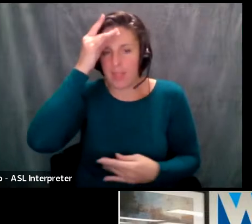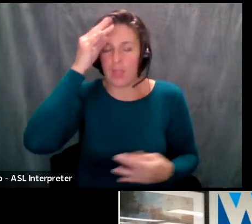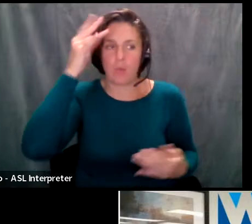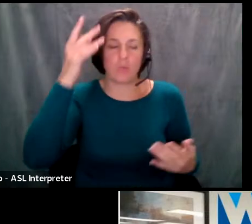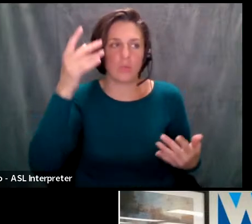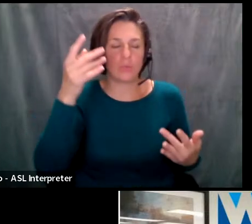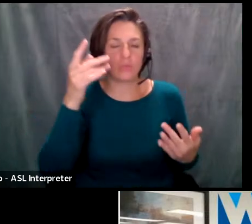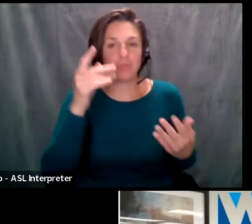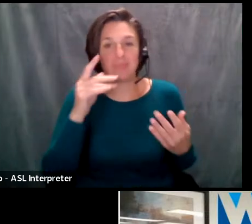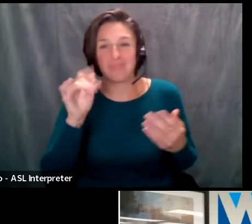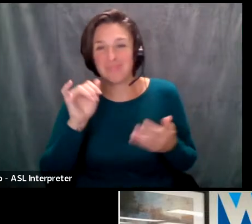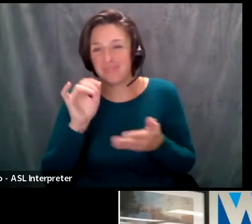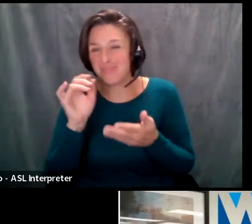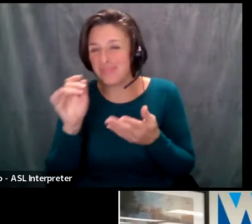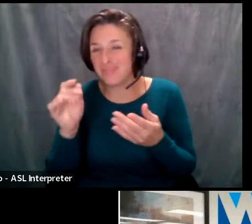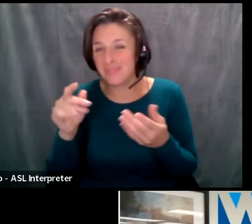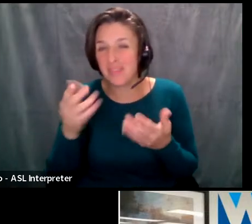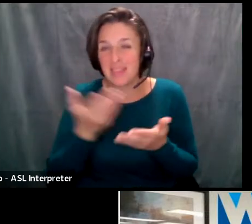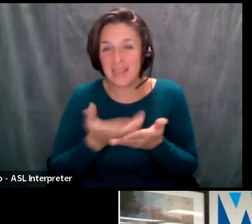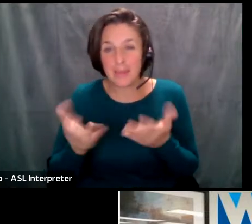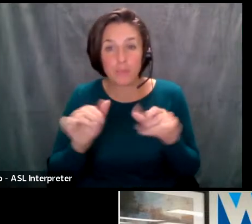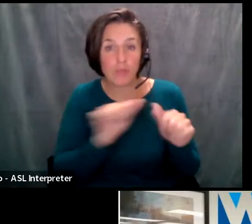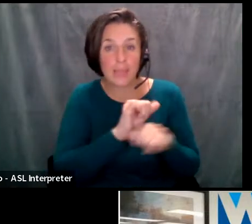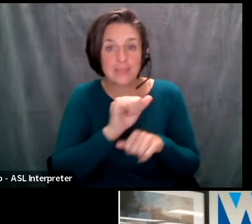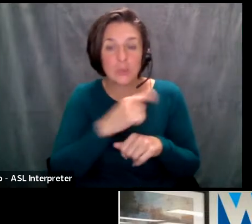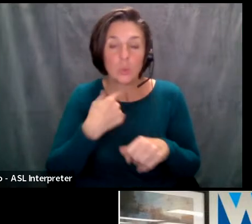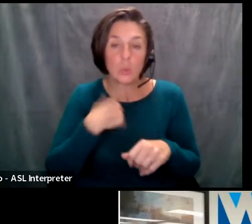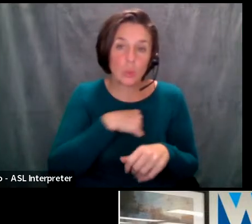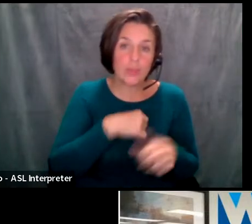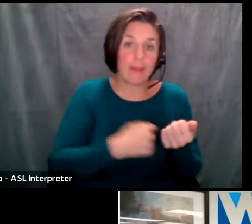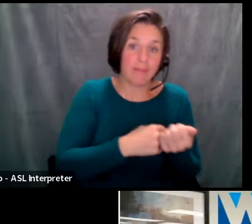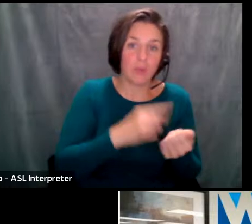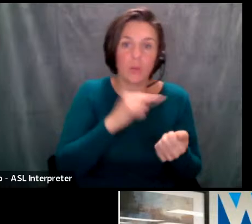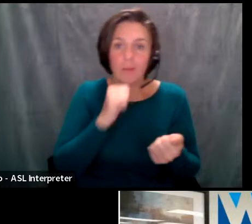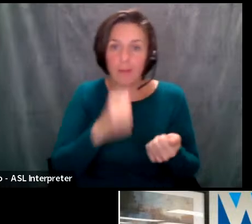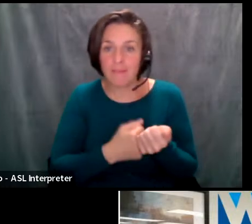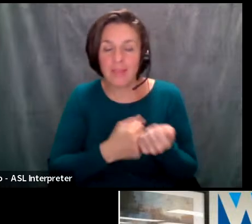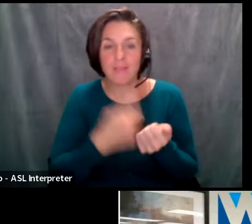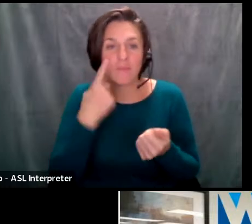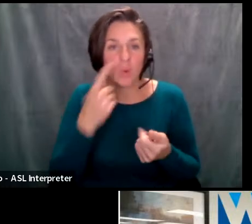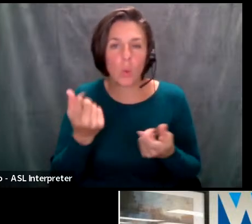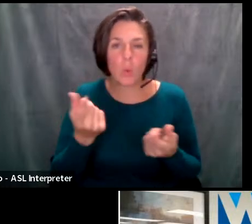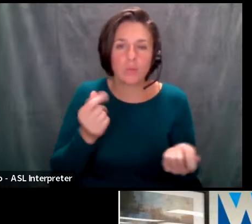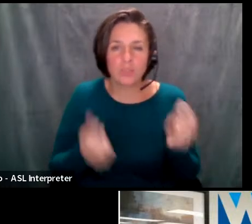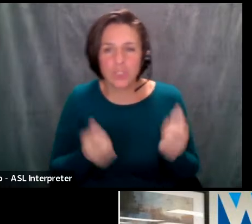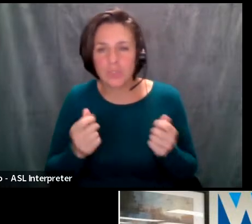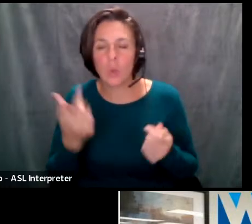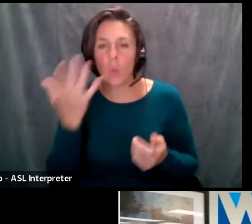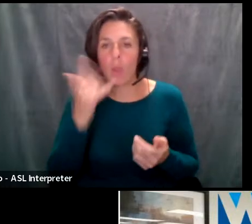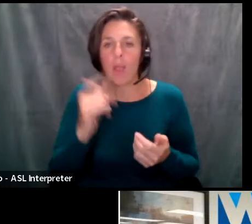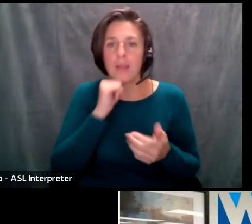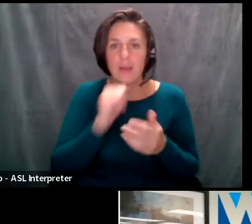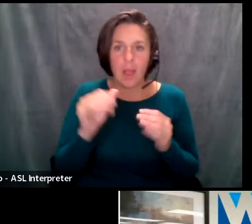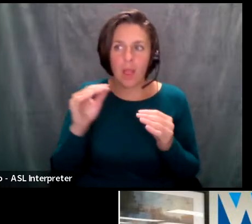advocating for, that we are not advocating for, that we're changing? Why isn't the needle being moved? And